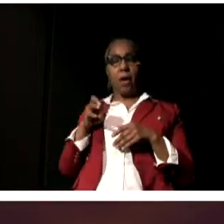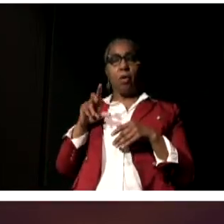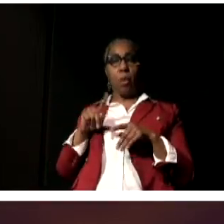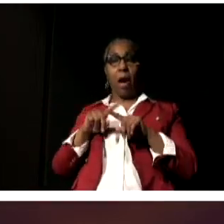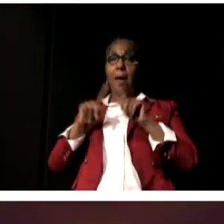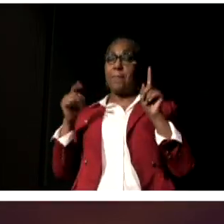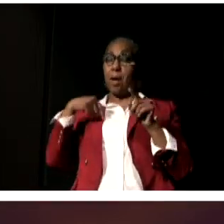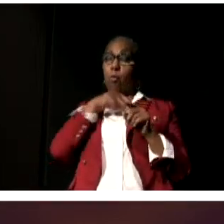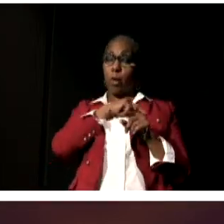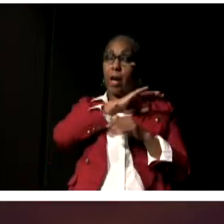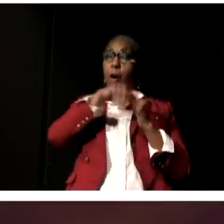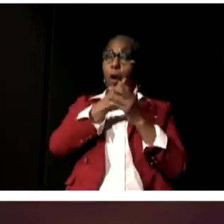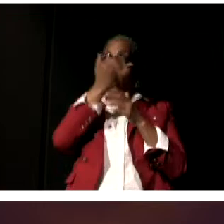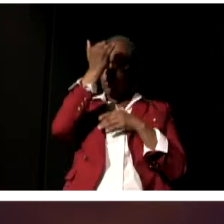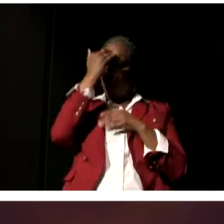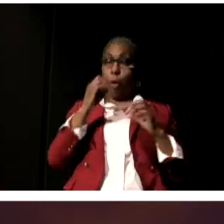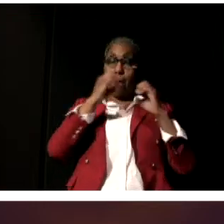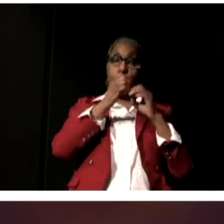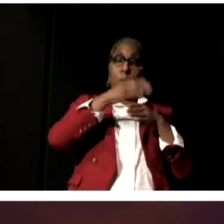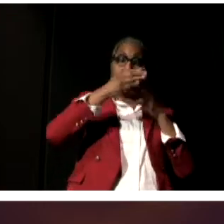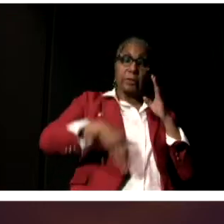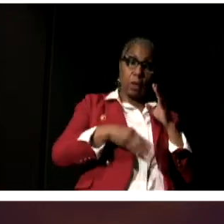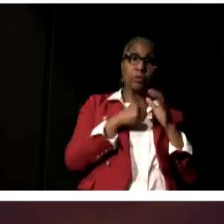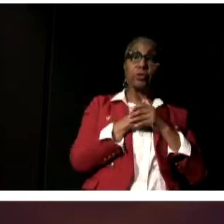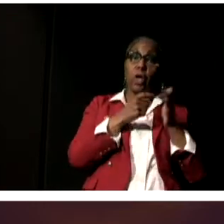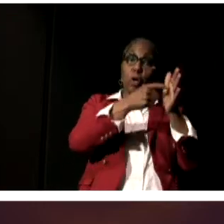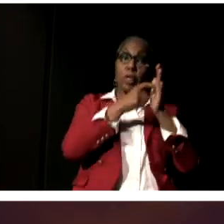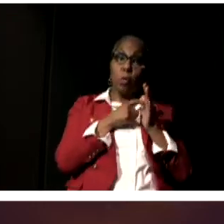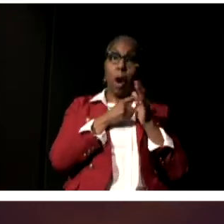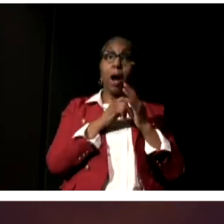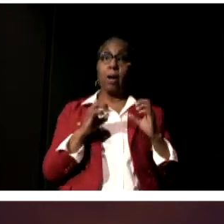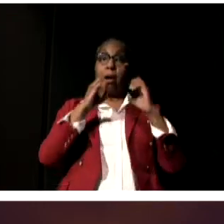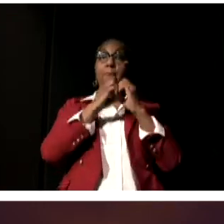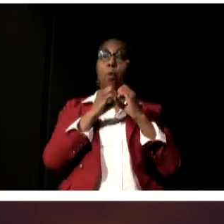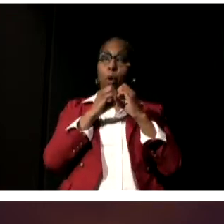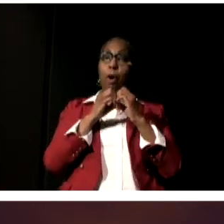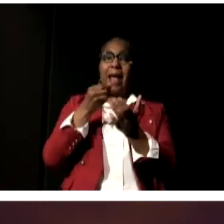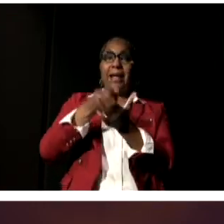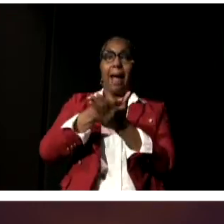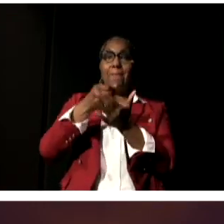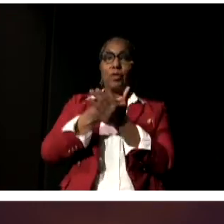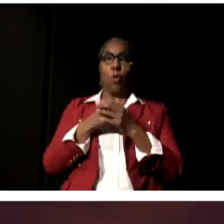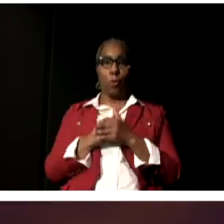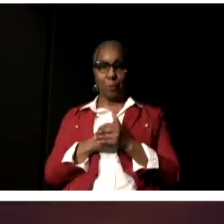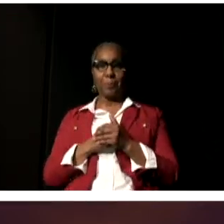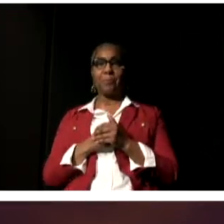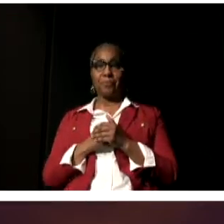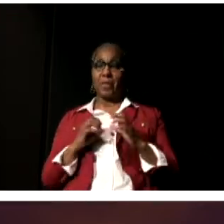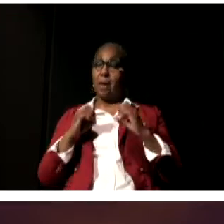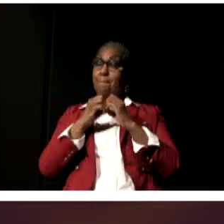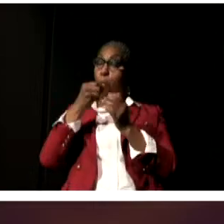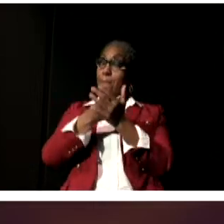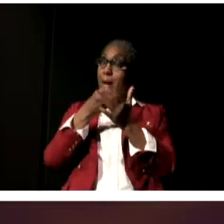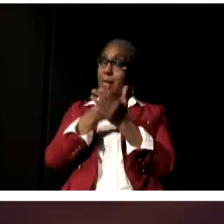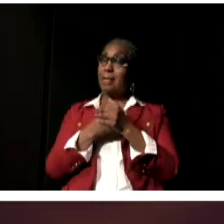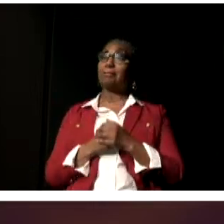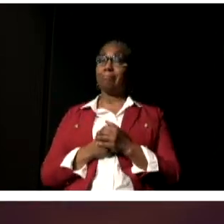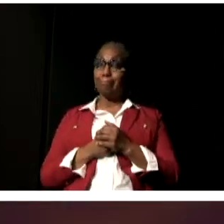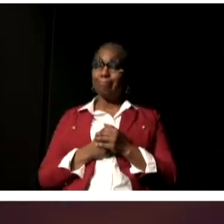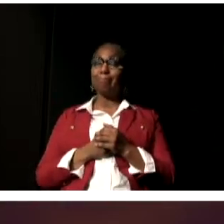all know more results require more capital, more money.